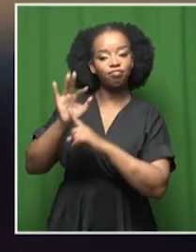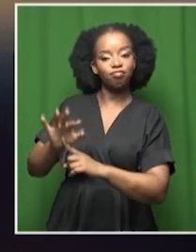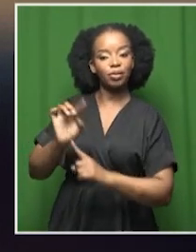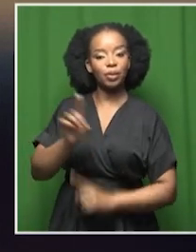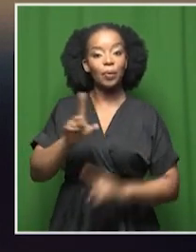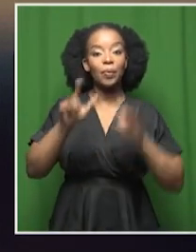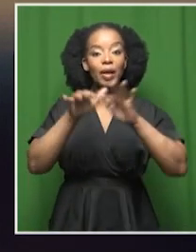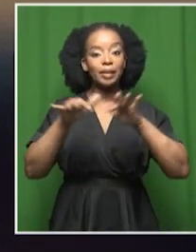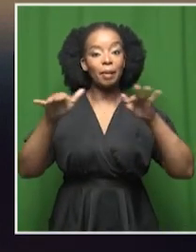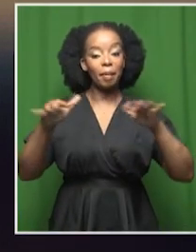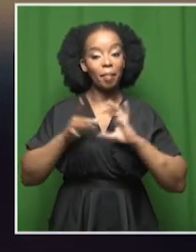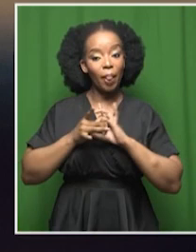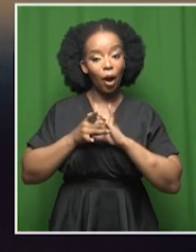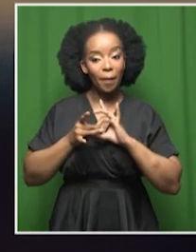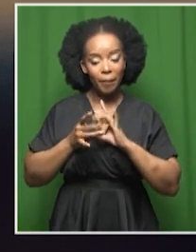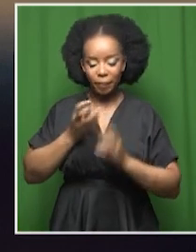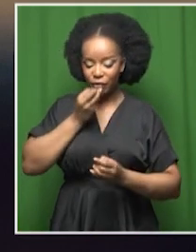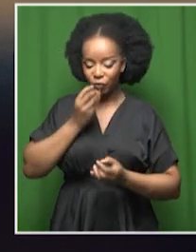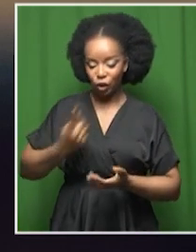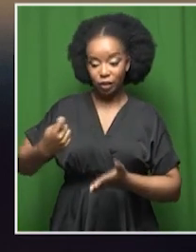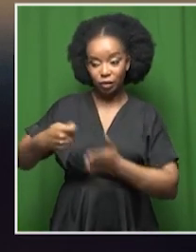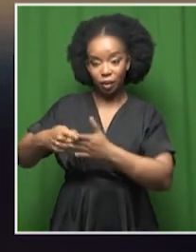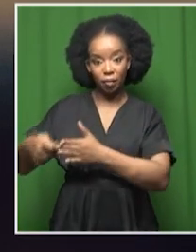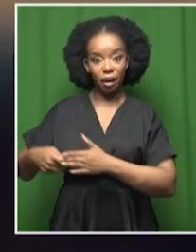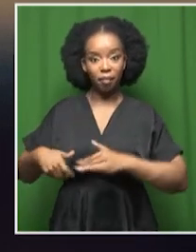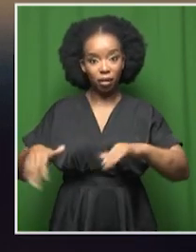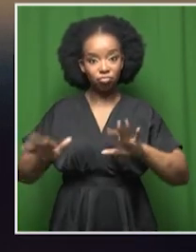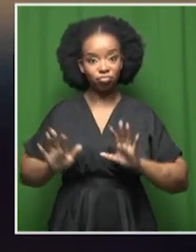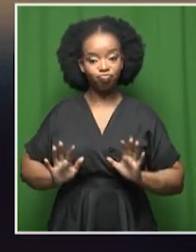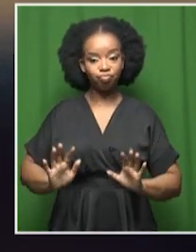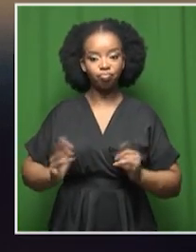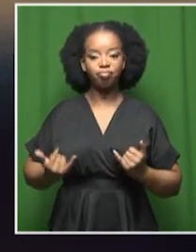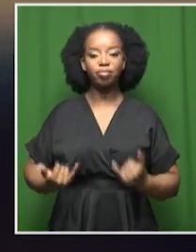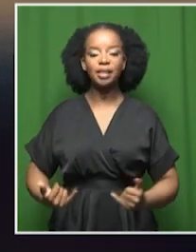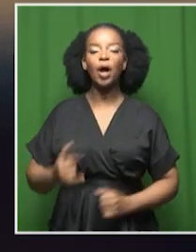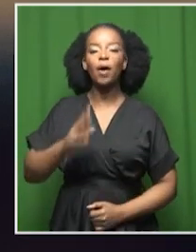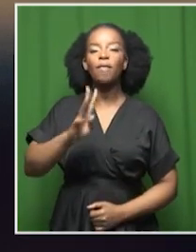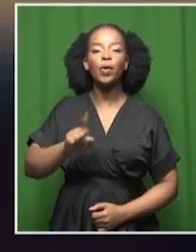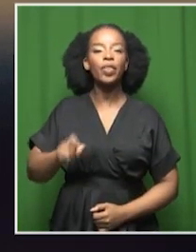of household food basket is now